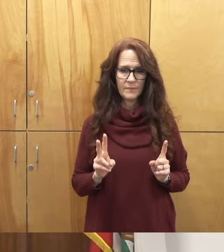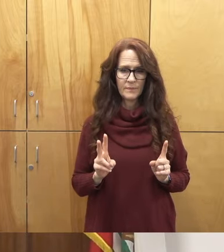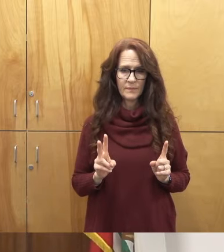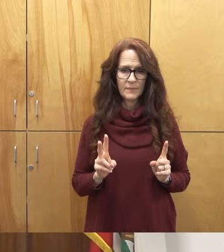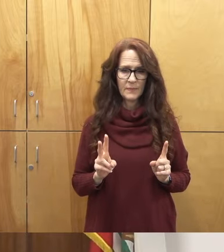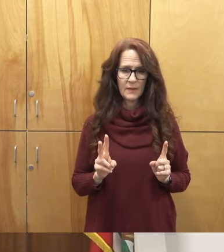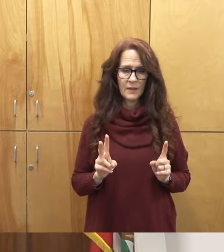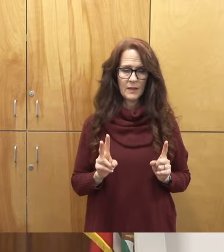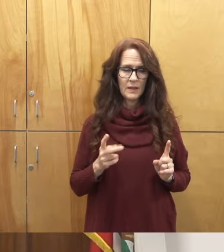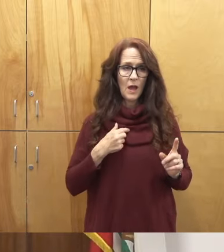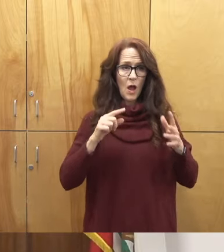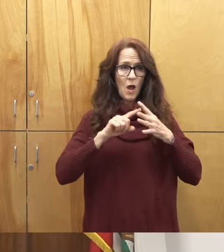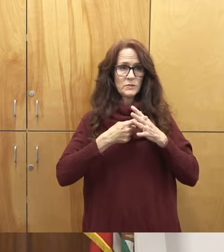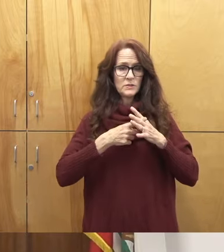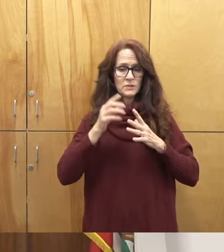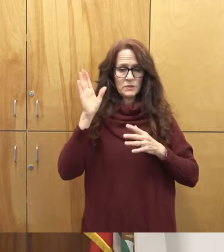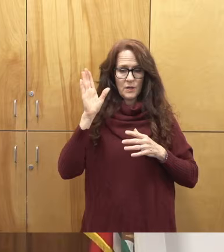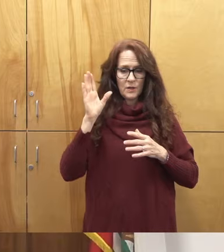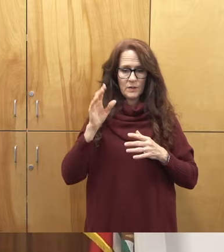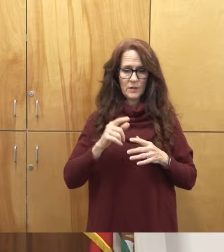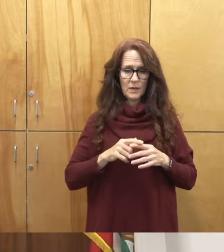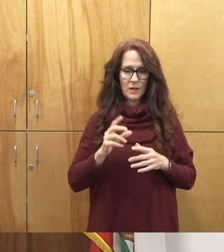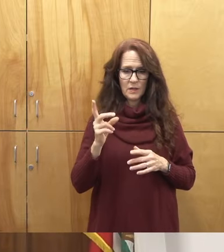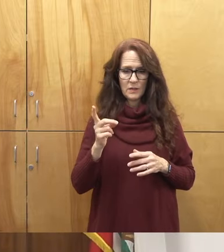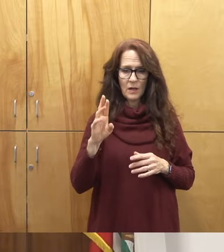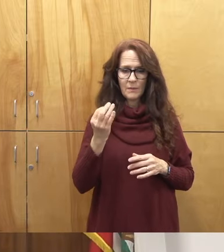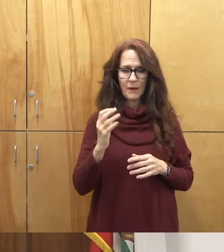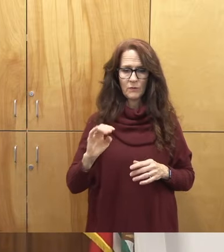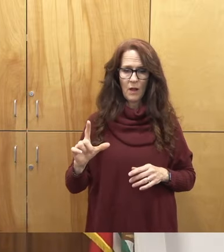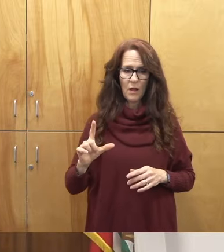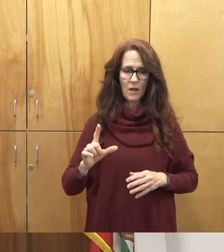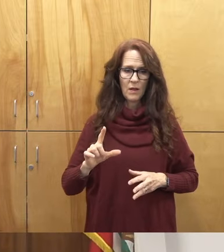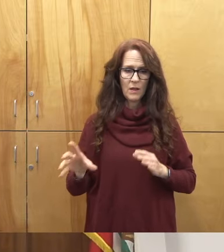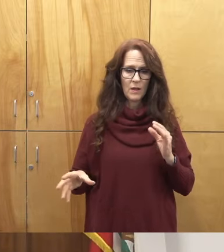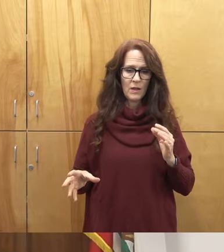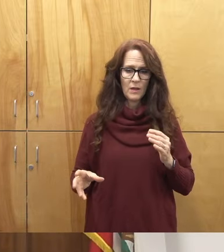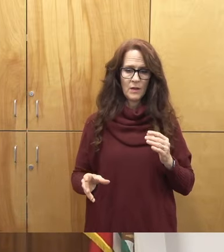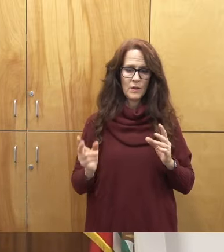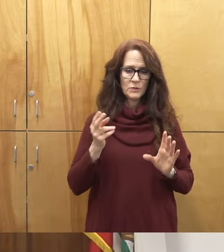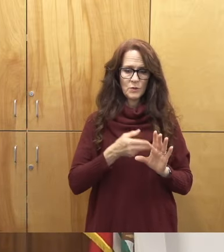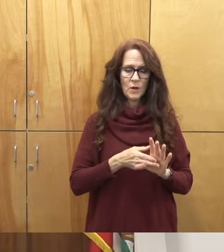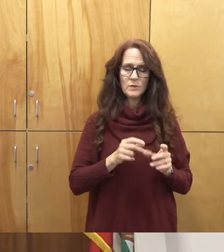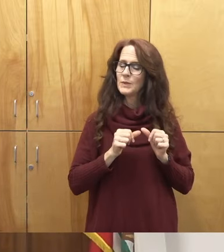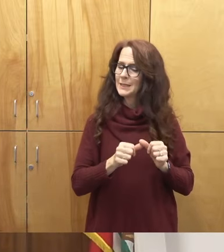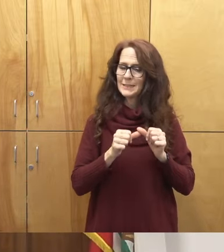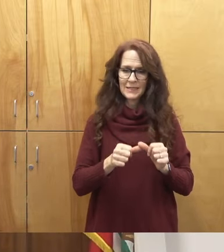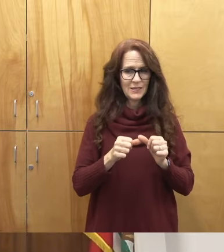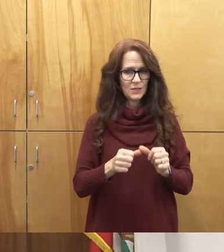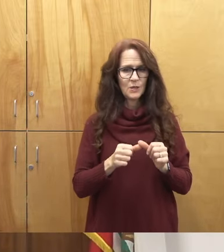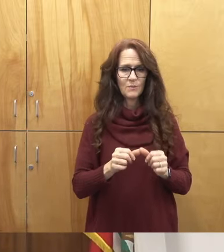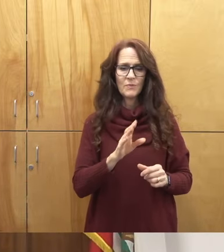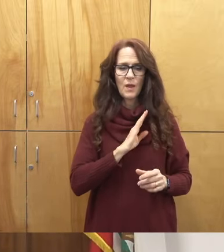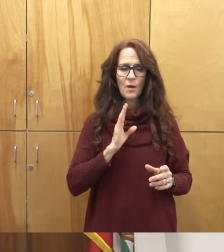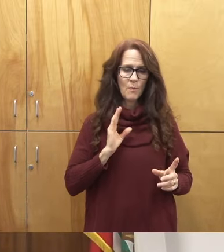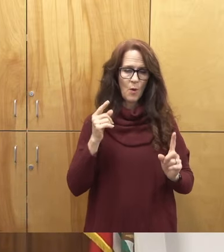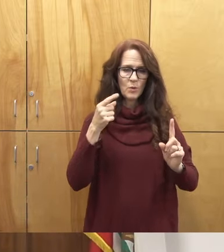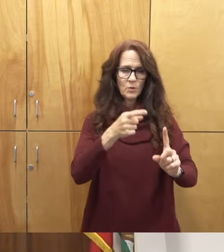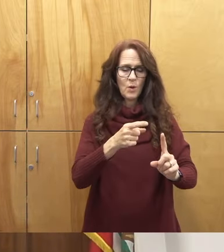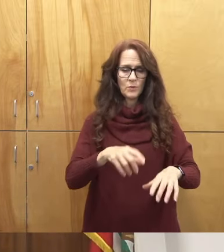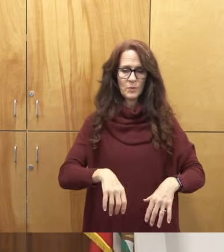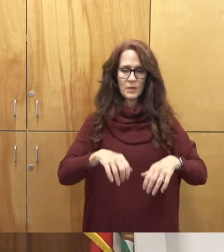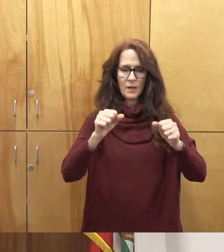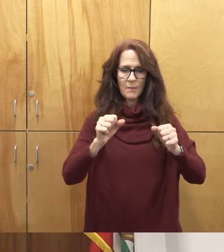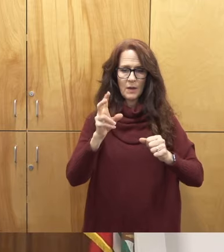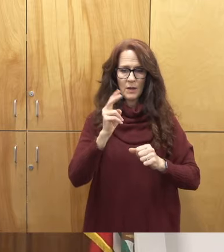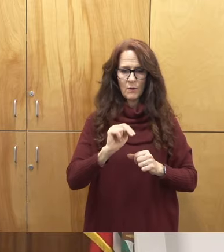I'll get us started, President Craighead, as okay. Dr. Madrigal joins us. So as we continue on our journey this year on our board goals that were adopted back